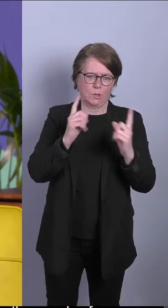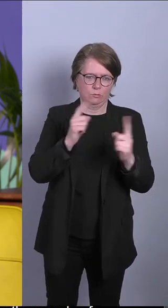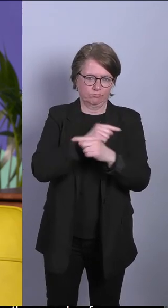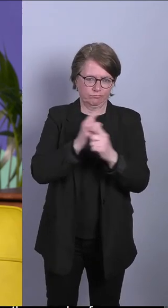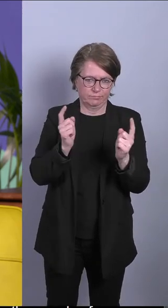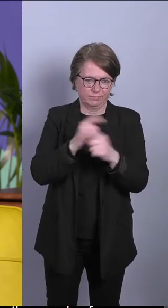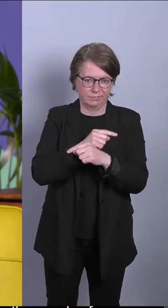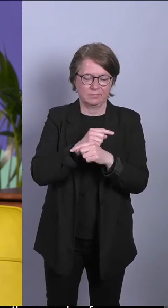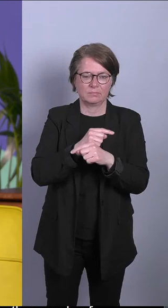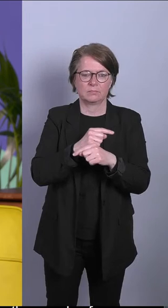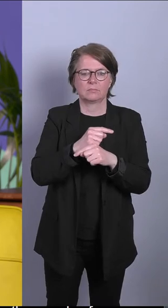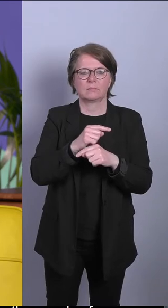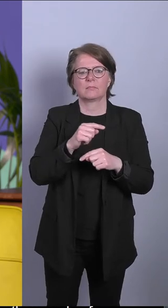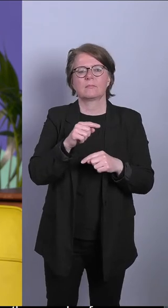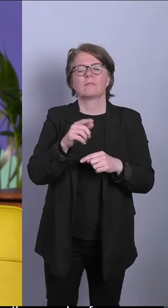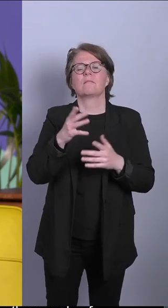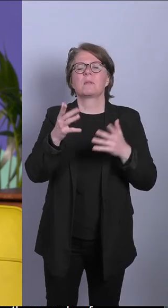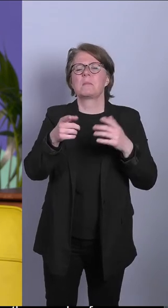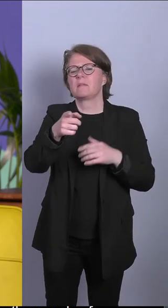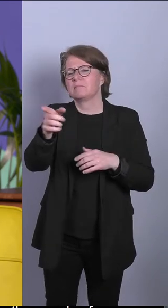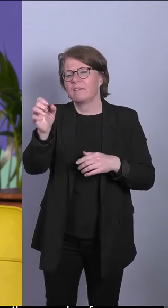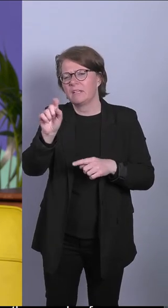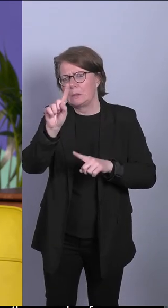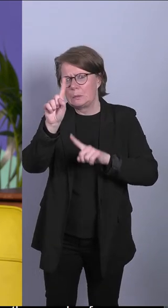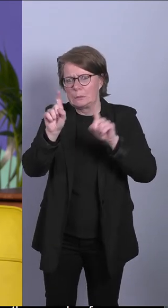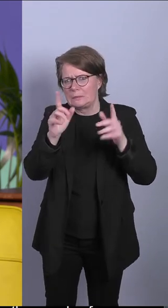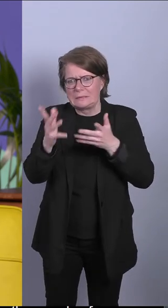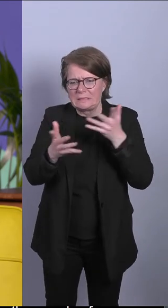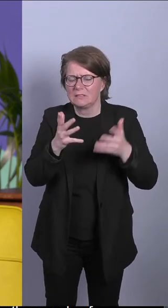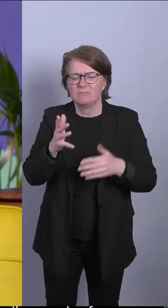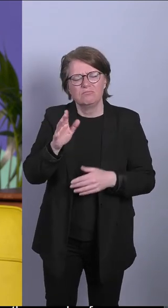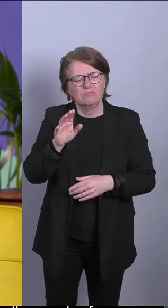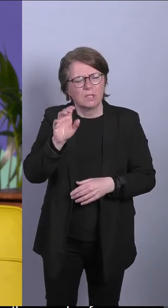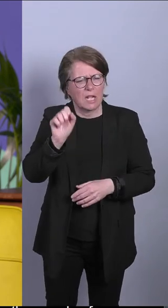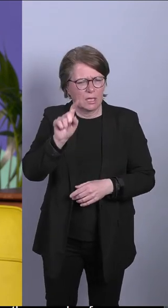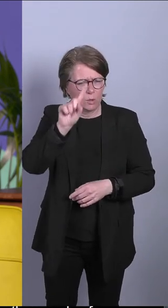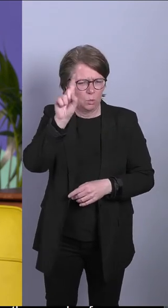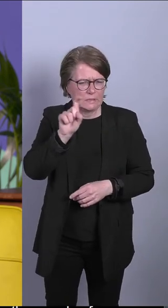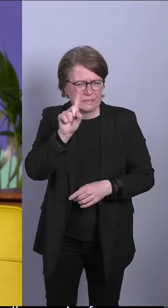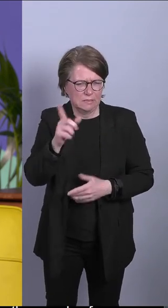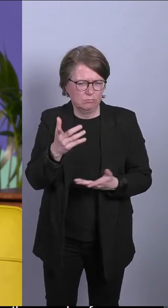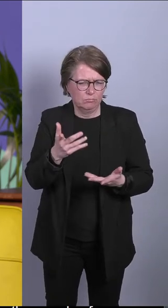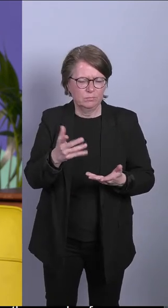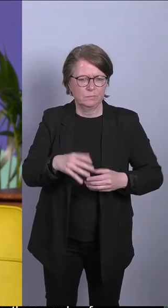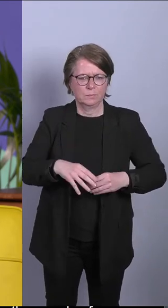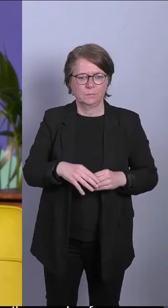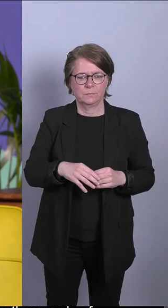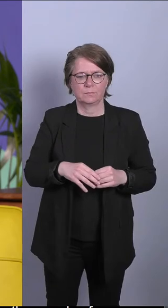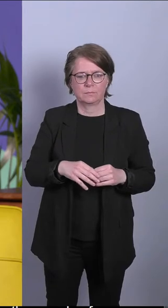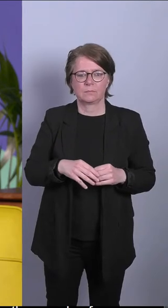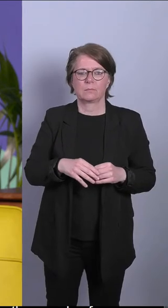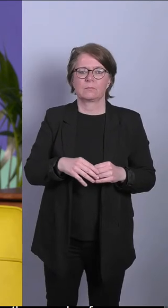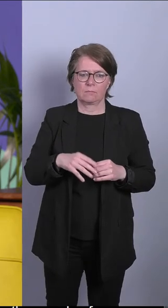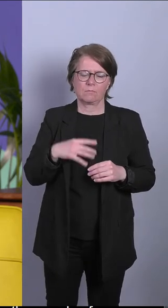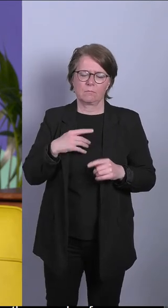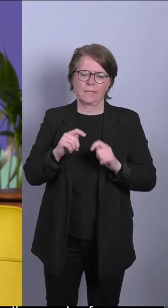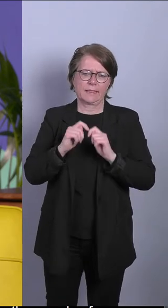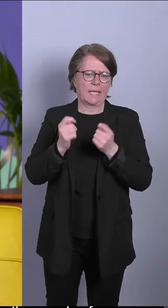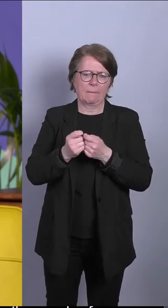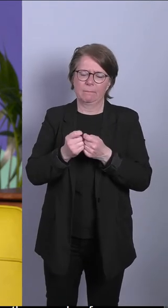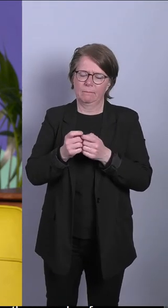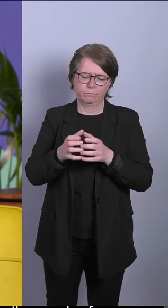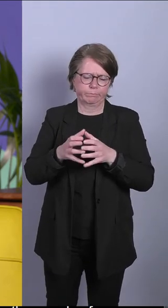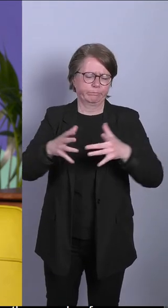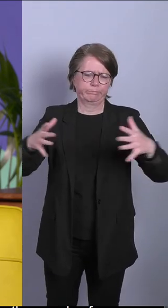team even stronger. Because once we have all the volunteers, this is the largest team of the organizing committee. And together to march